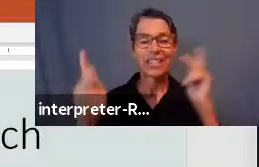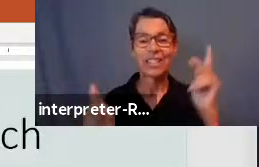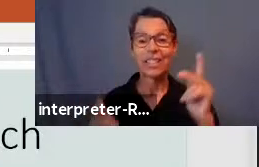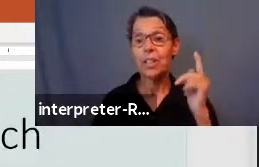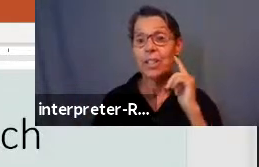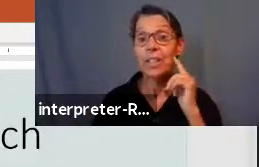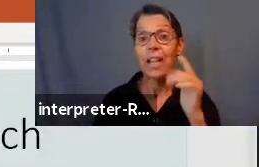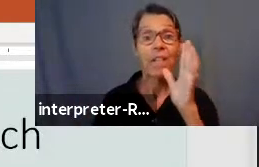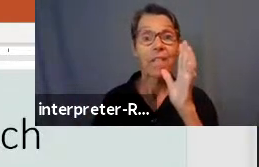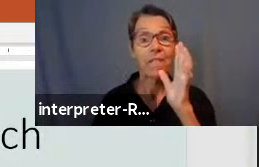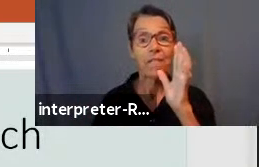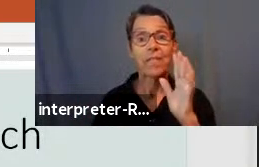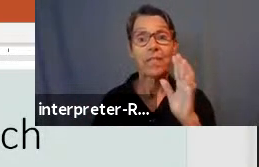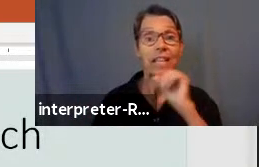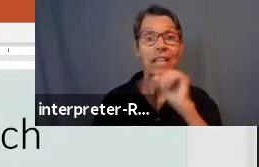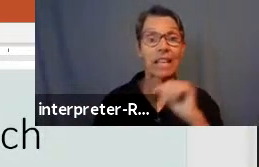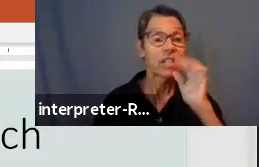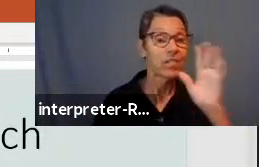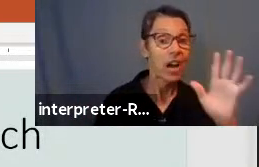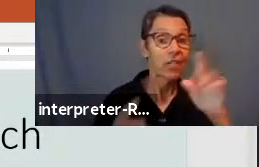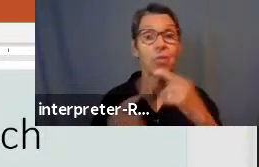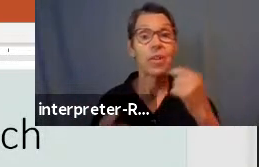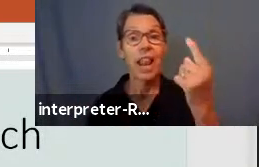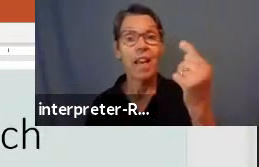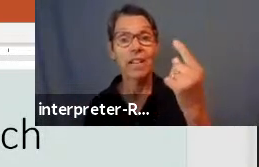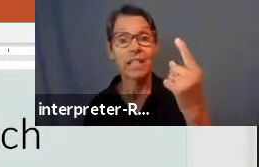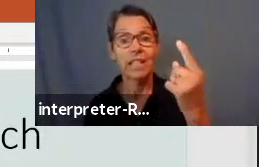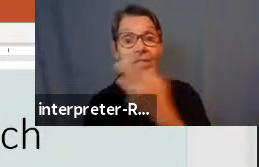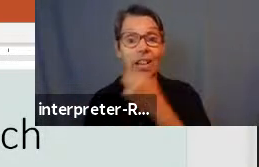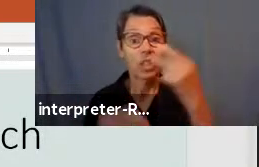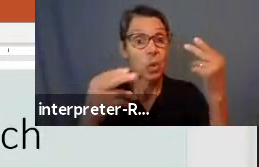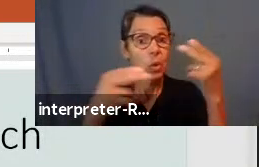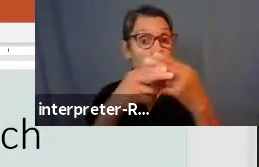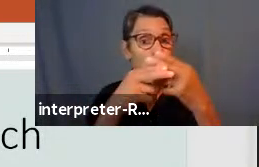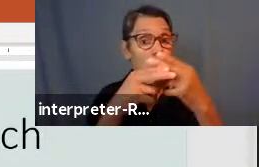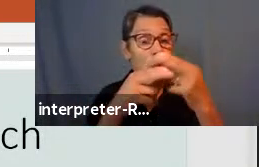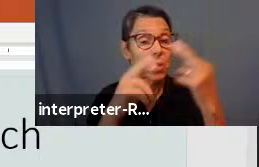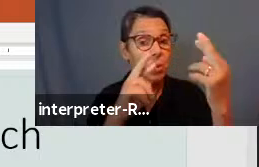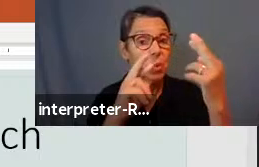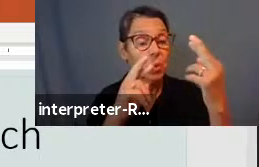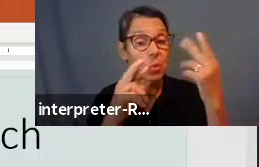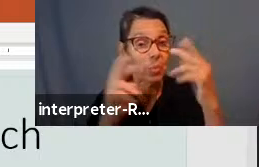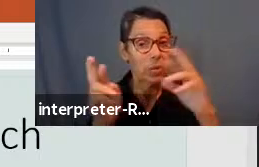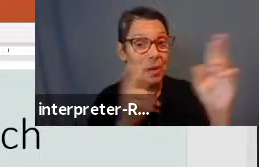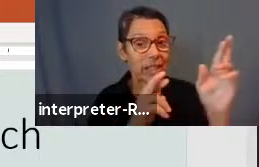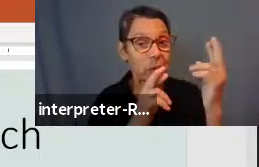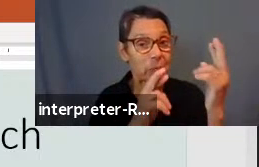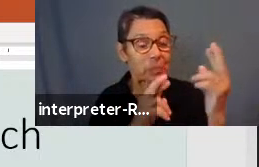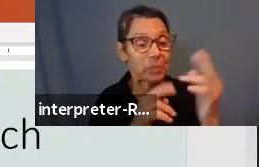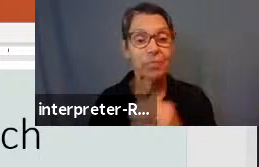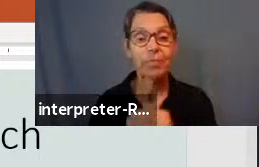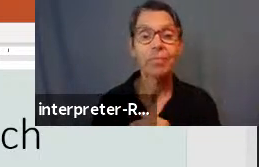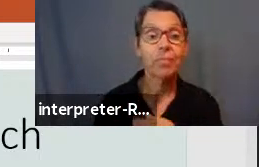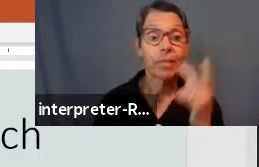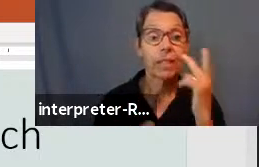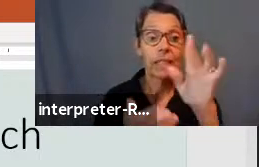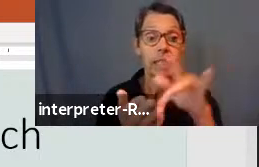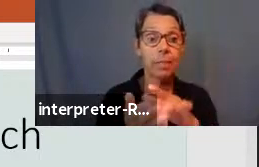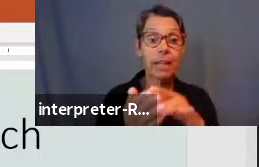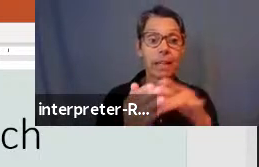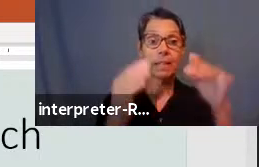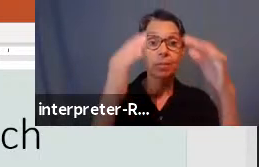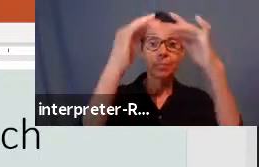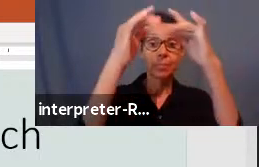to 11 vaccines are, right around the corner as well, hopefully. And you'll see in the middle there is our